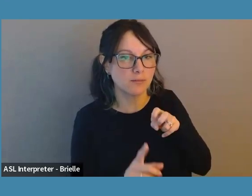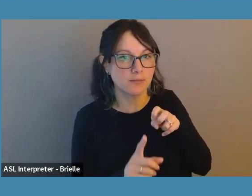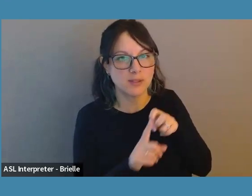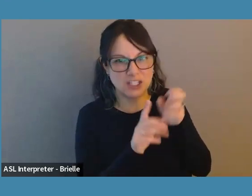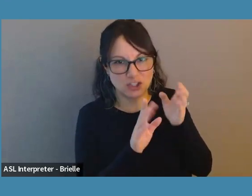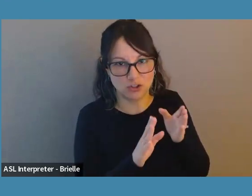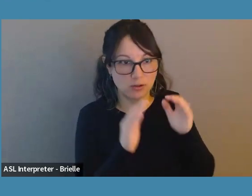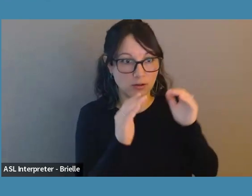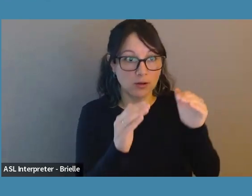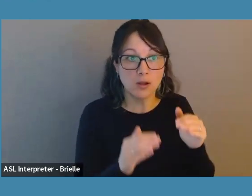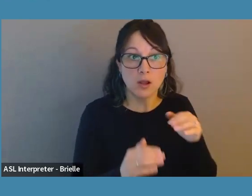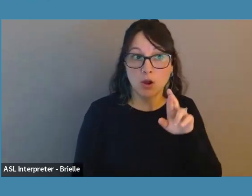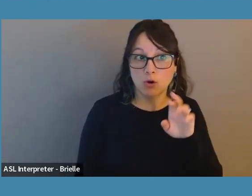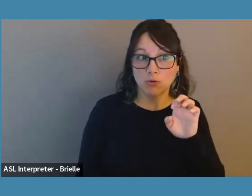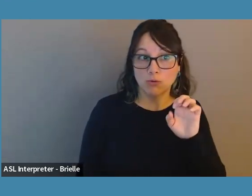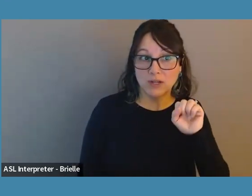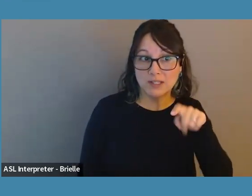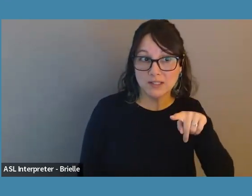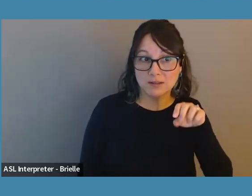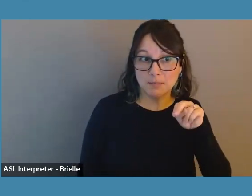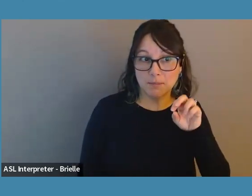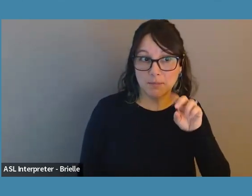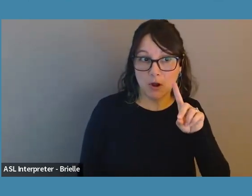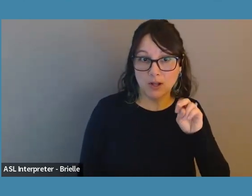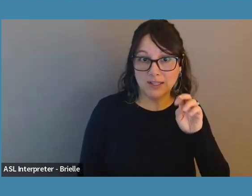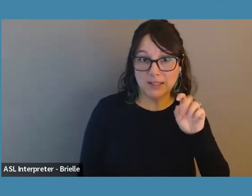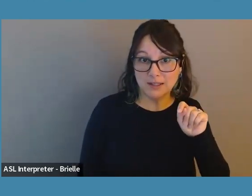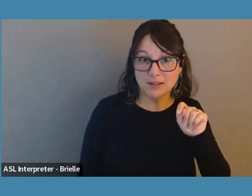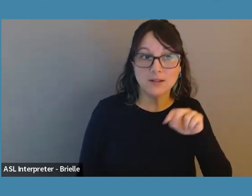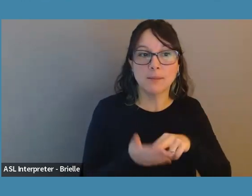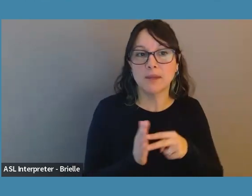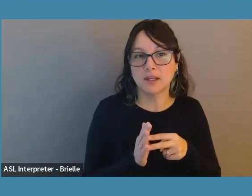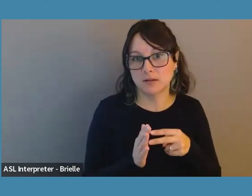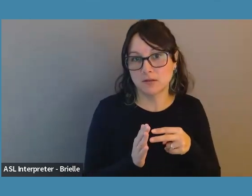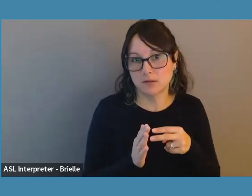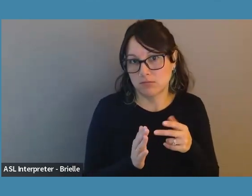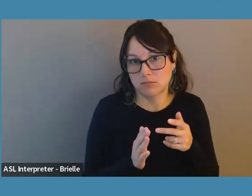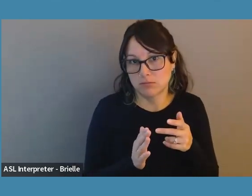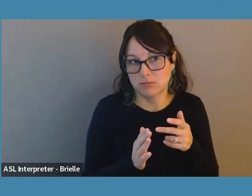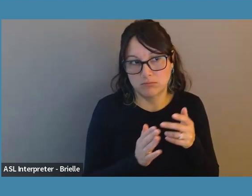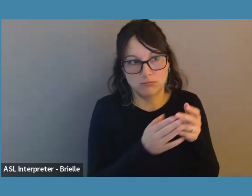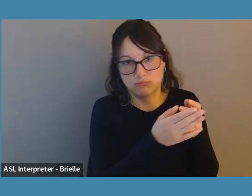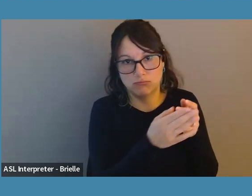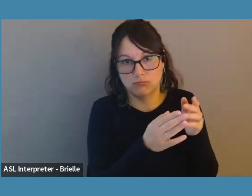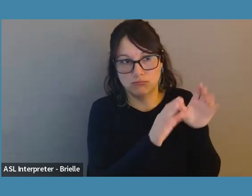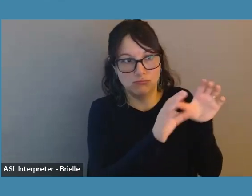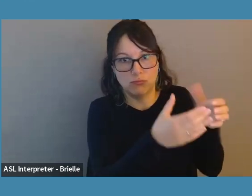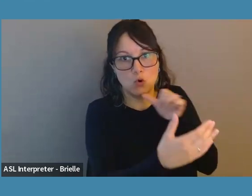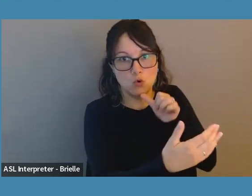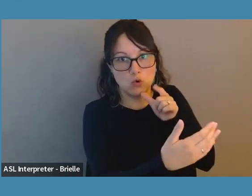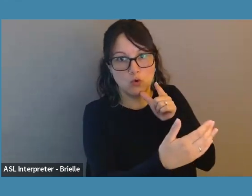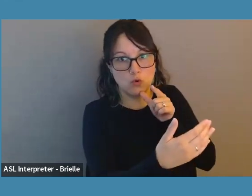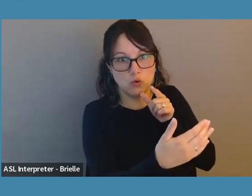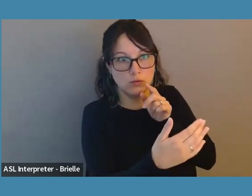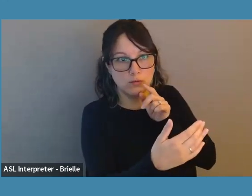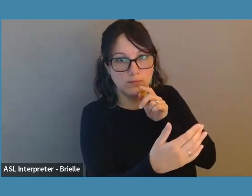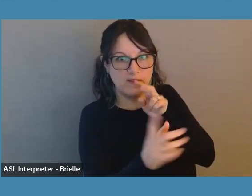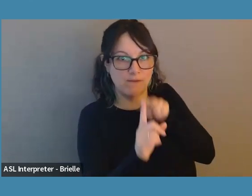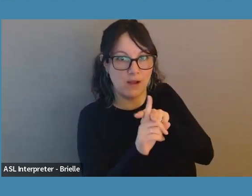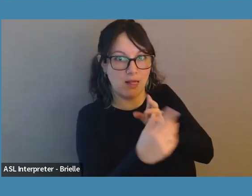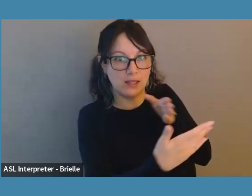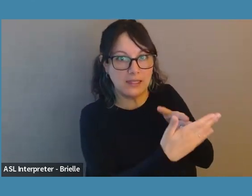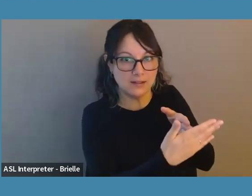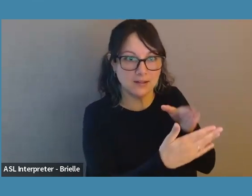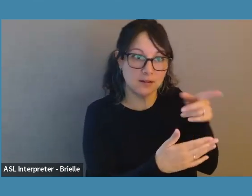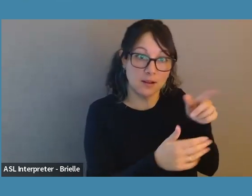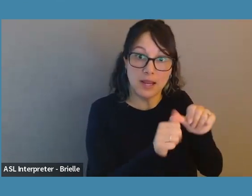And the respondent is going to be whoever you are petitioning against. So it's going to be the